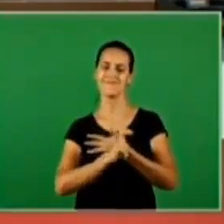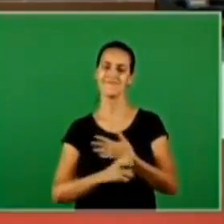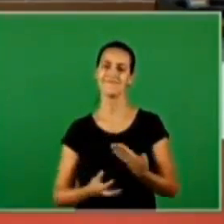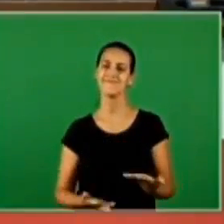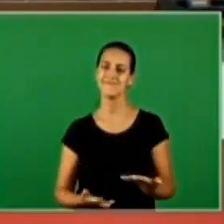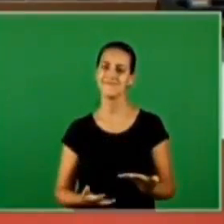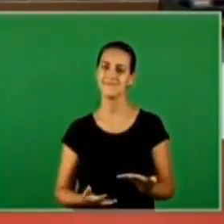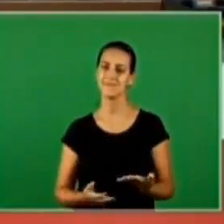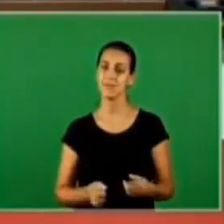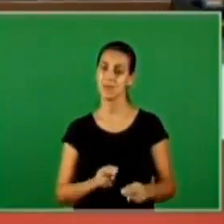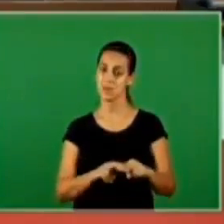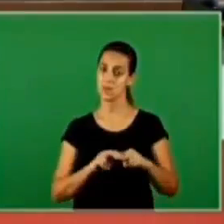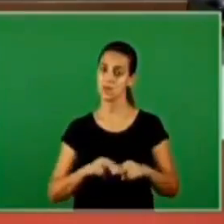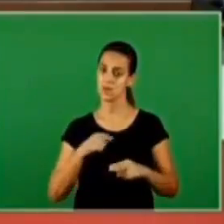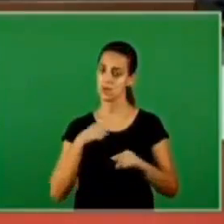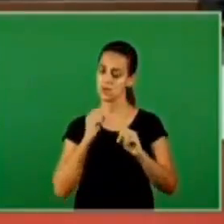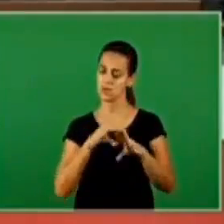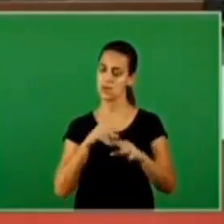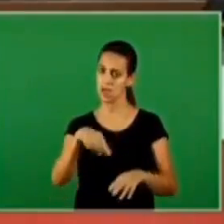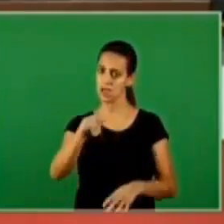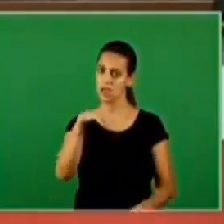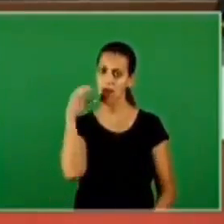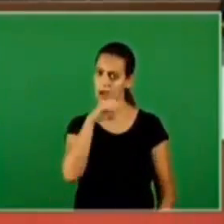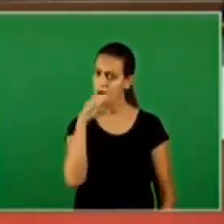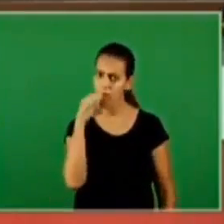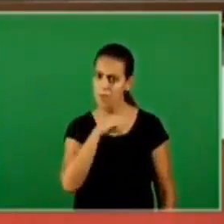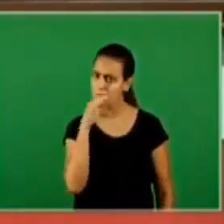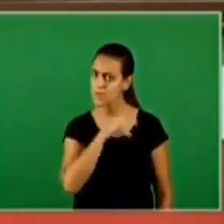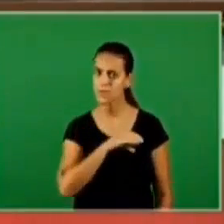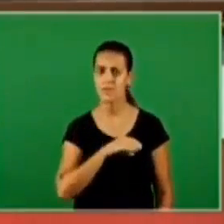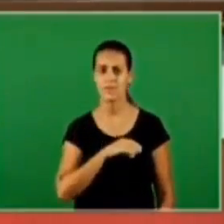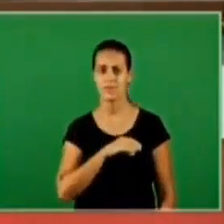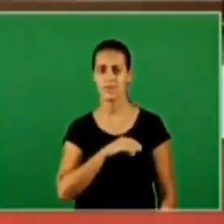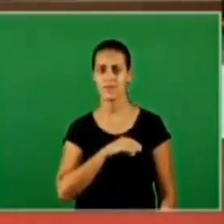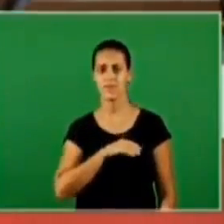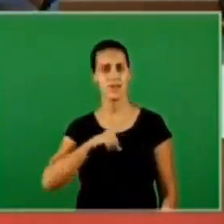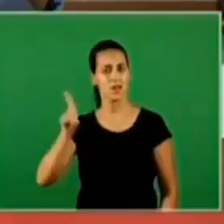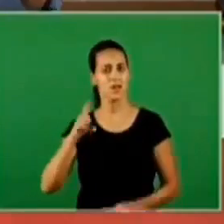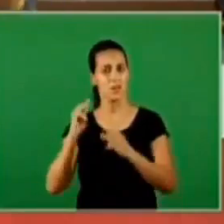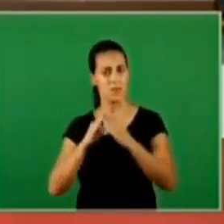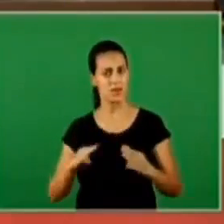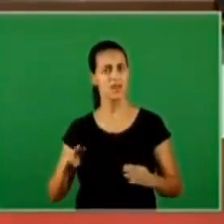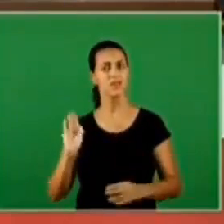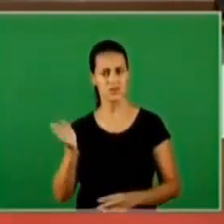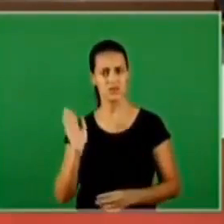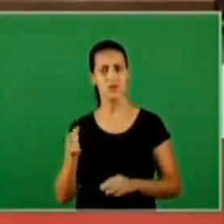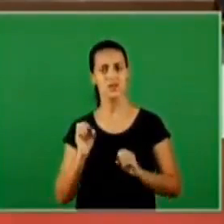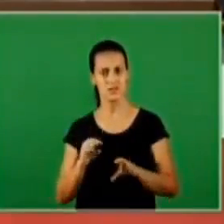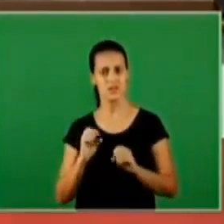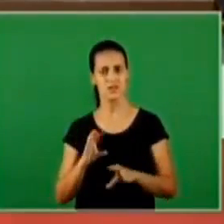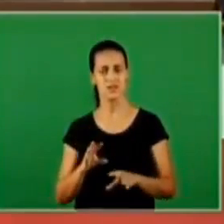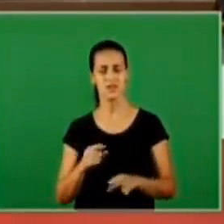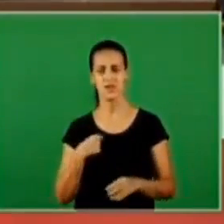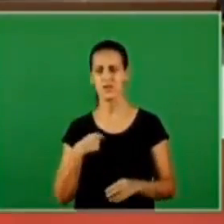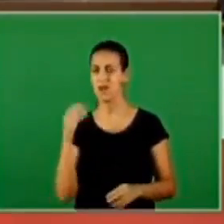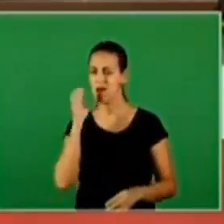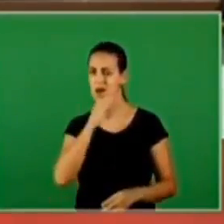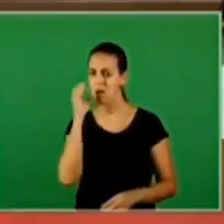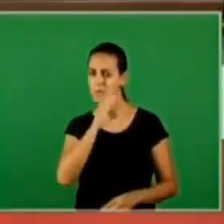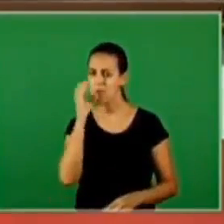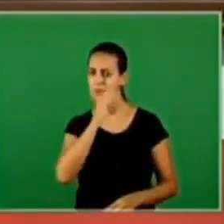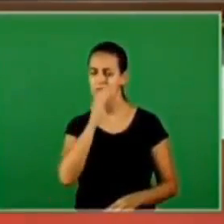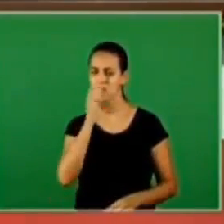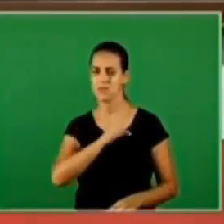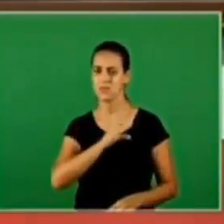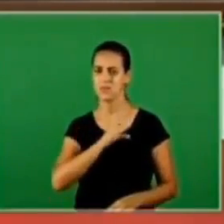And that's what I want to explain to you here quickly, what is being shown in the manner quickly, but I